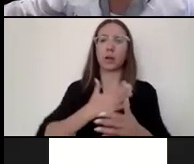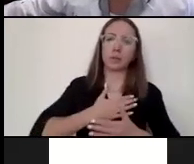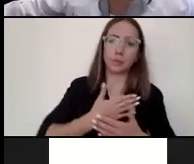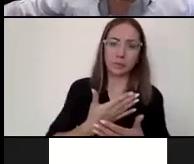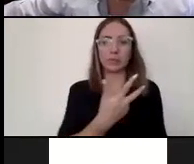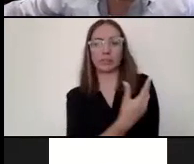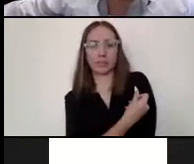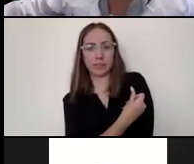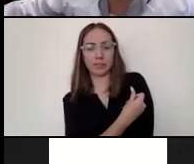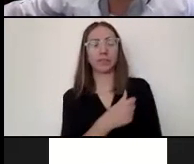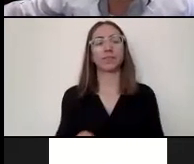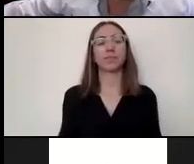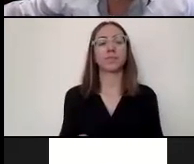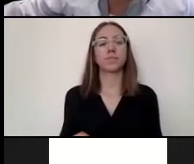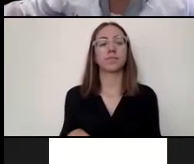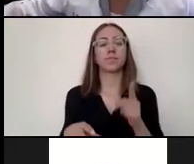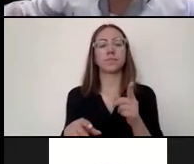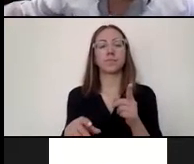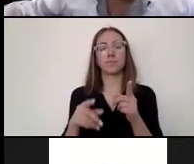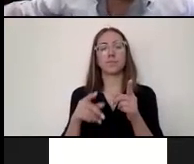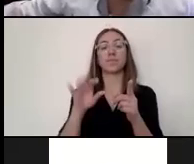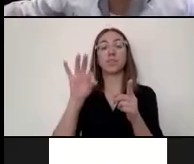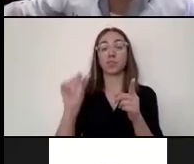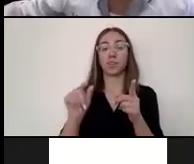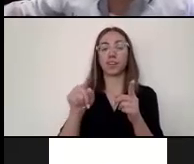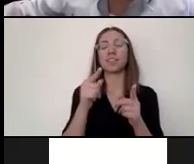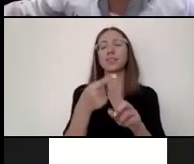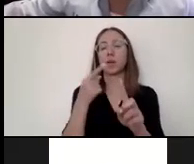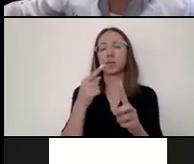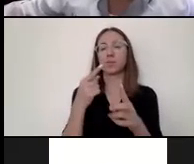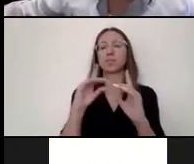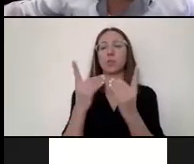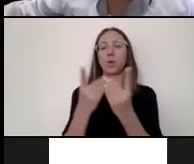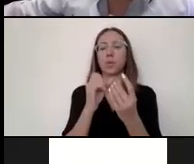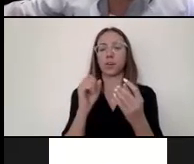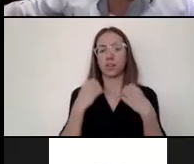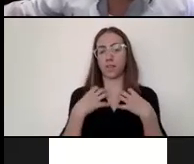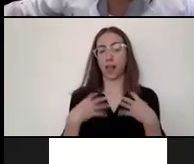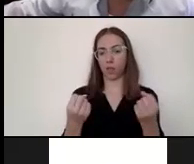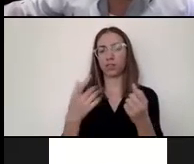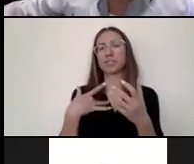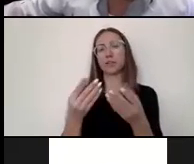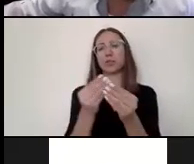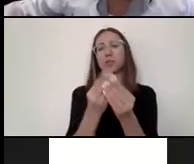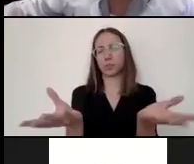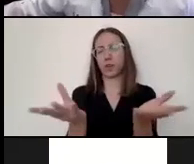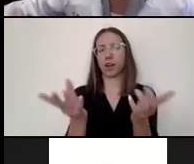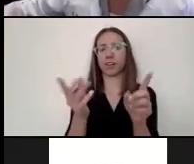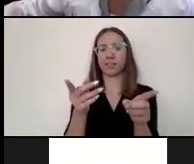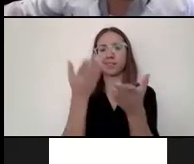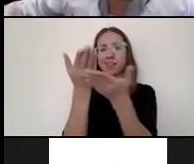with Florida, and I just put this slide up, is that the data the Department of Health releases now on a weekly basis is really not good, and there's many